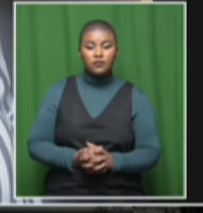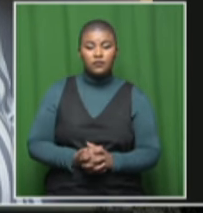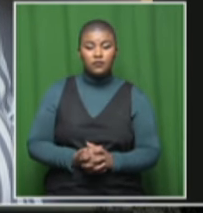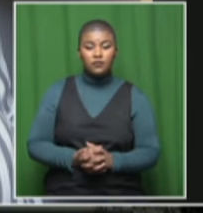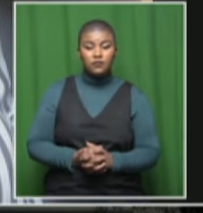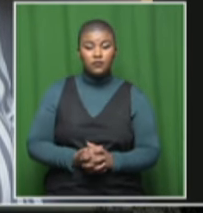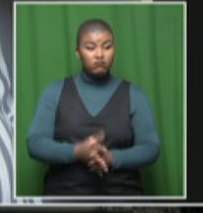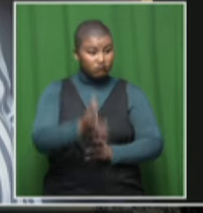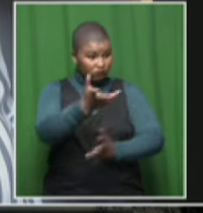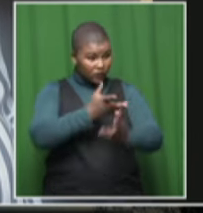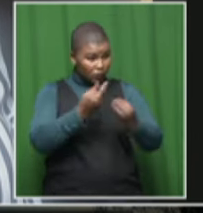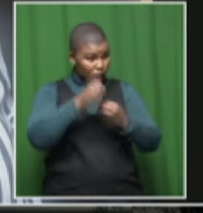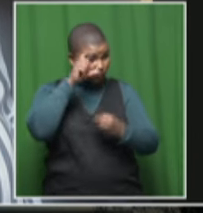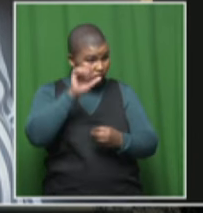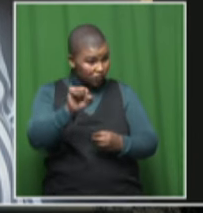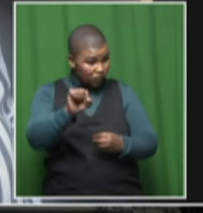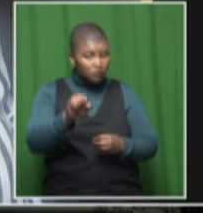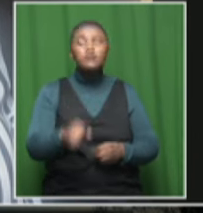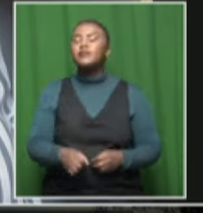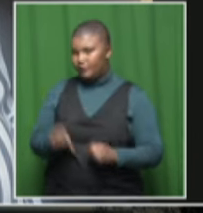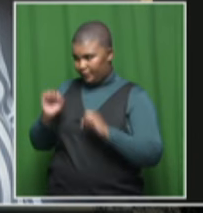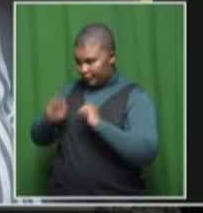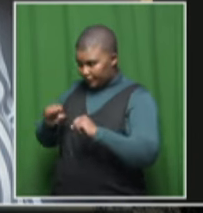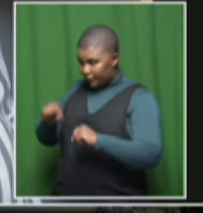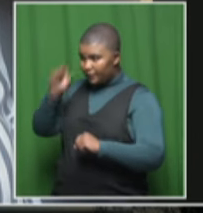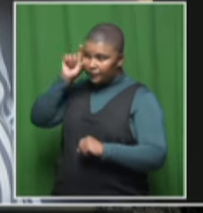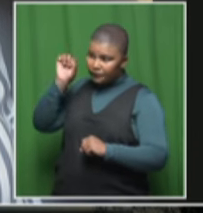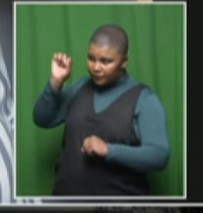Interactions with Chief Buthelezi? Yes.